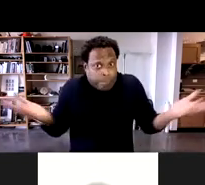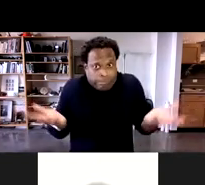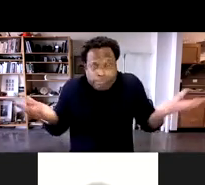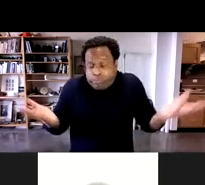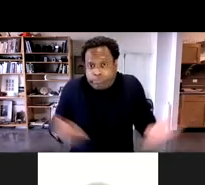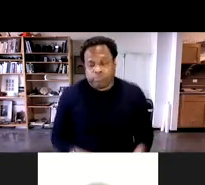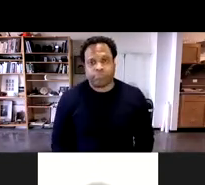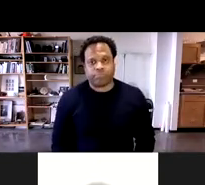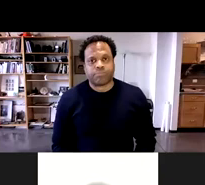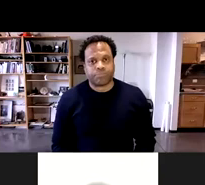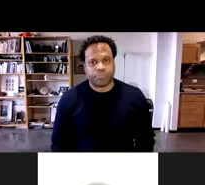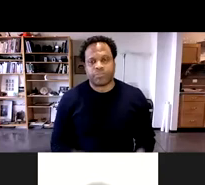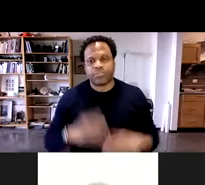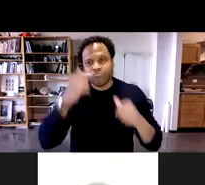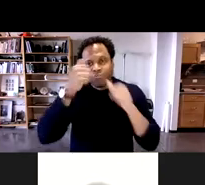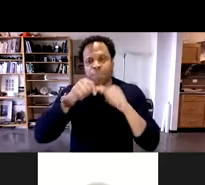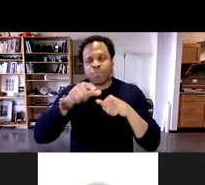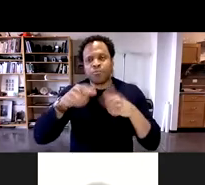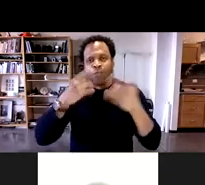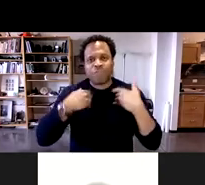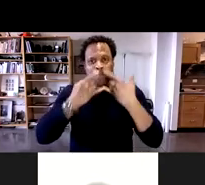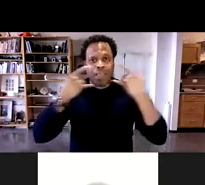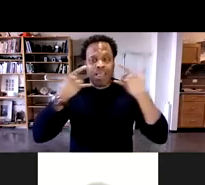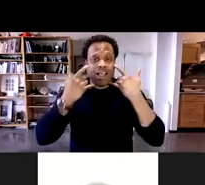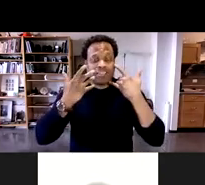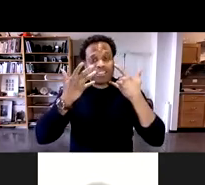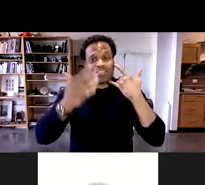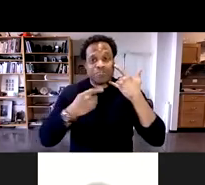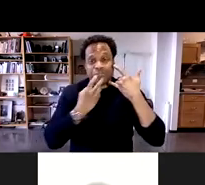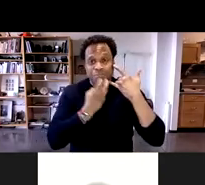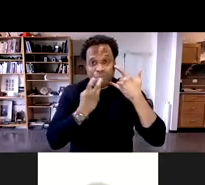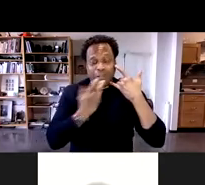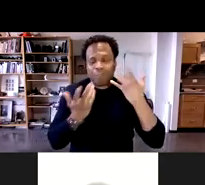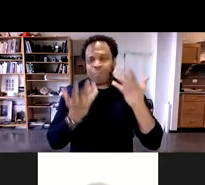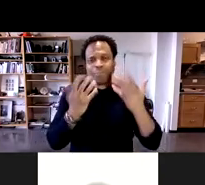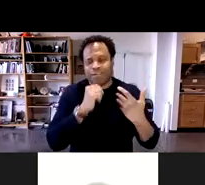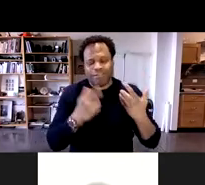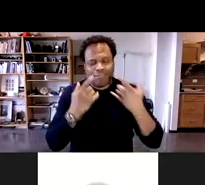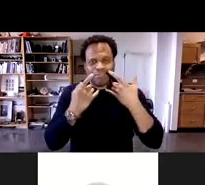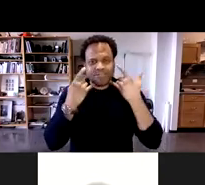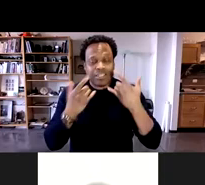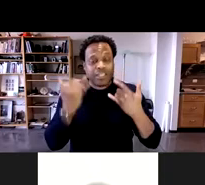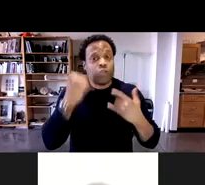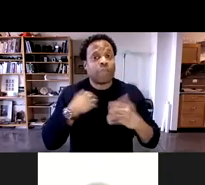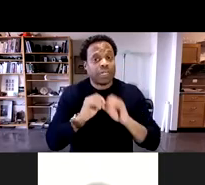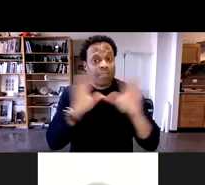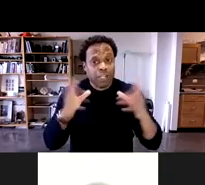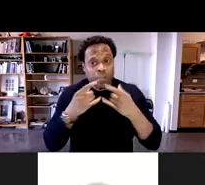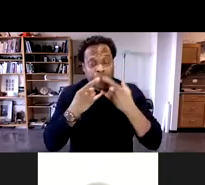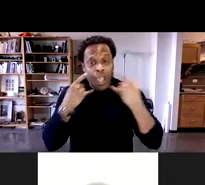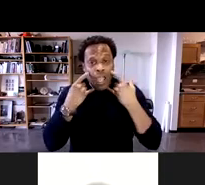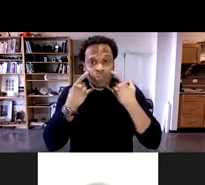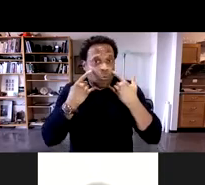You can do the shrug your shoulders, I don't know, kind of face. And remember that you have a mask on now too. So if you need to,